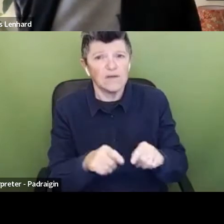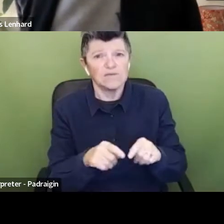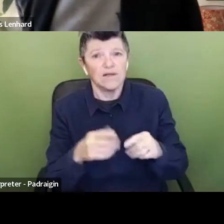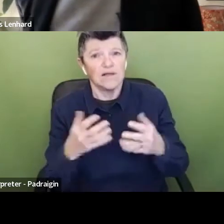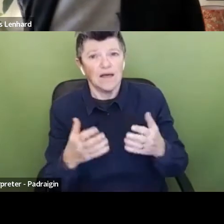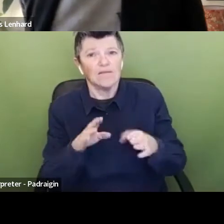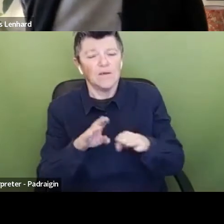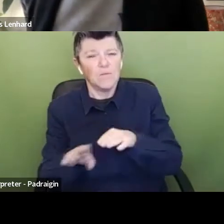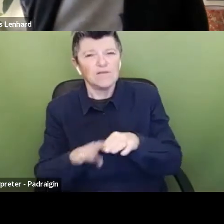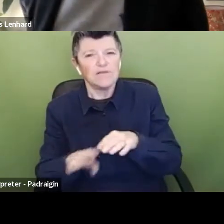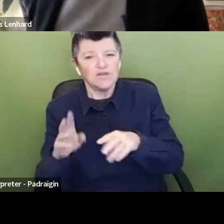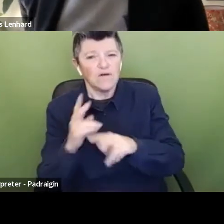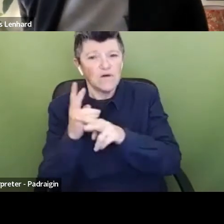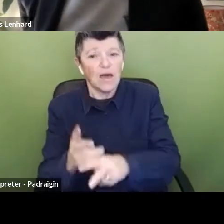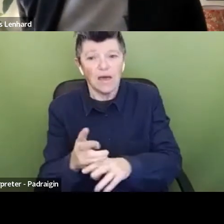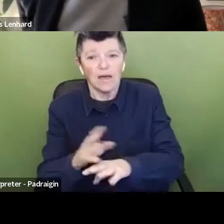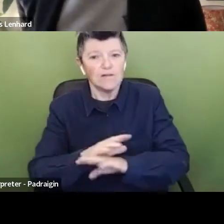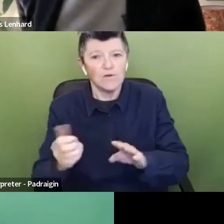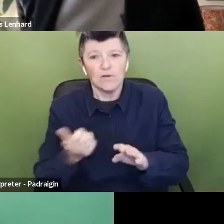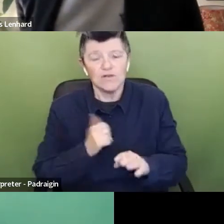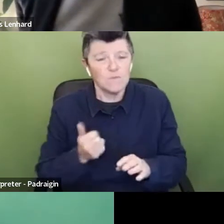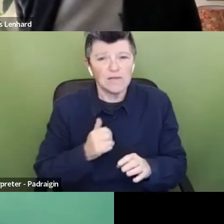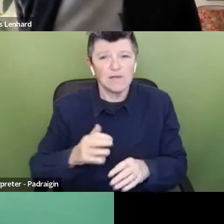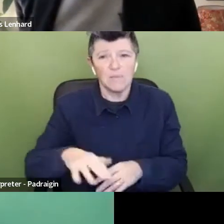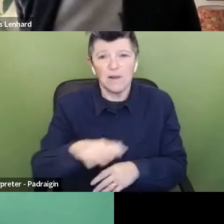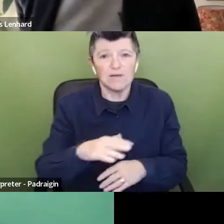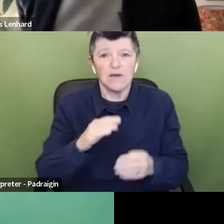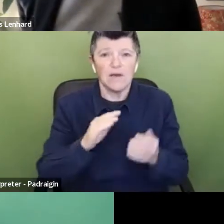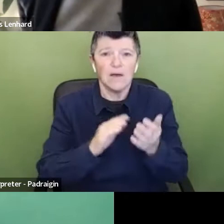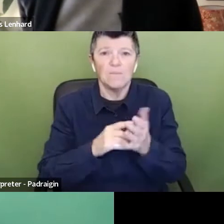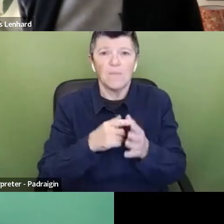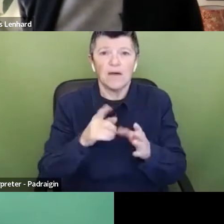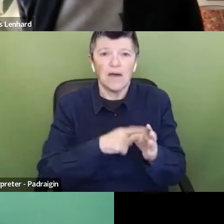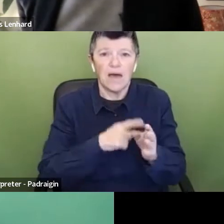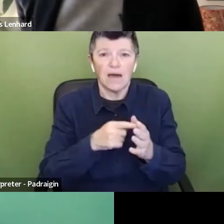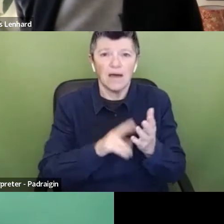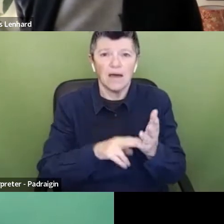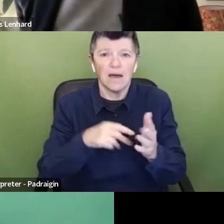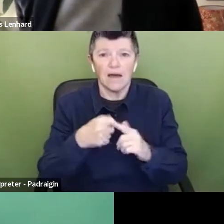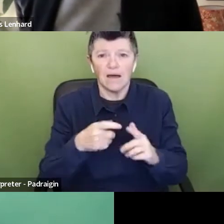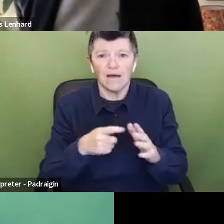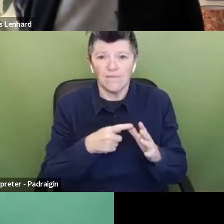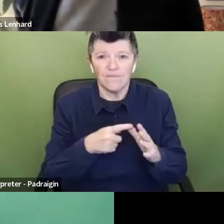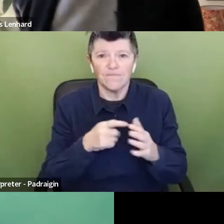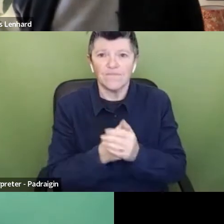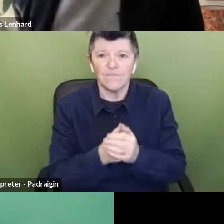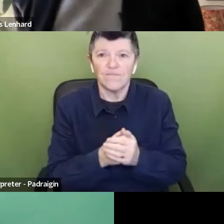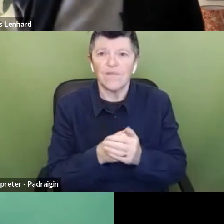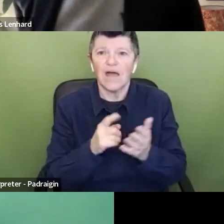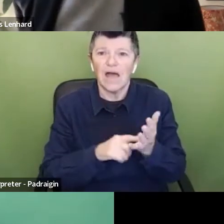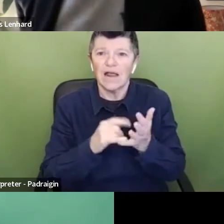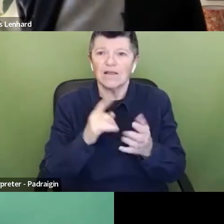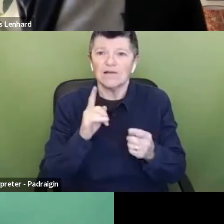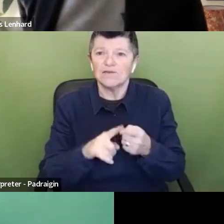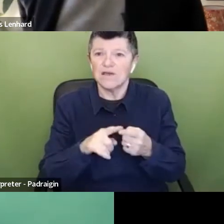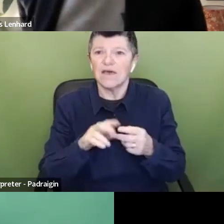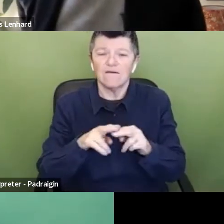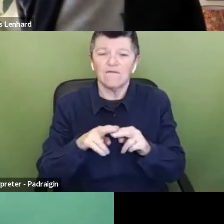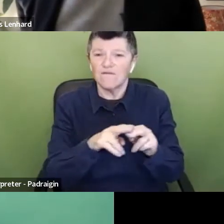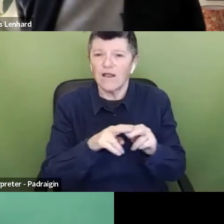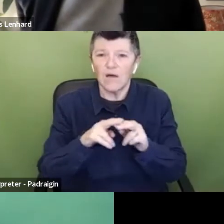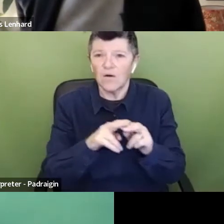unexpected places from Mayanka Mukherjee. Mayanka Mukherjee, an LSE Fellow in the Department of Anthropology. Over to you,